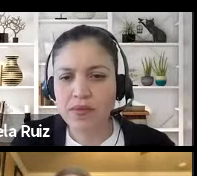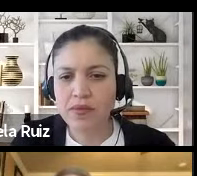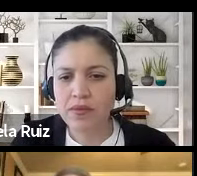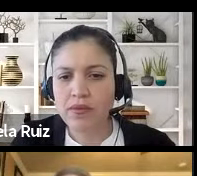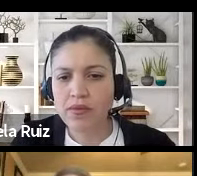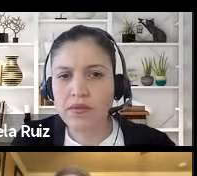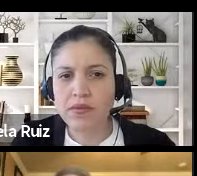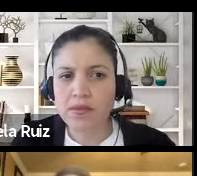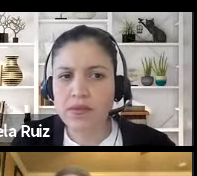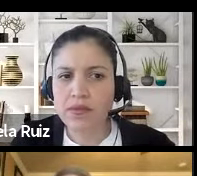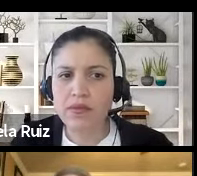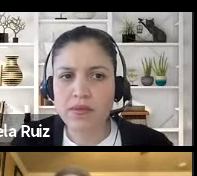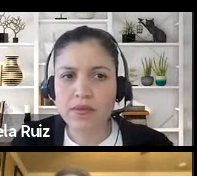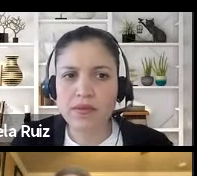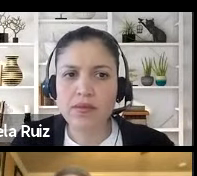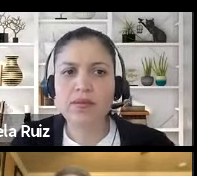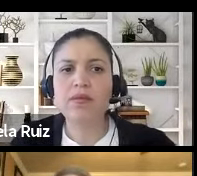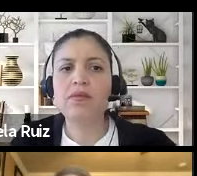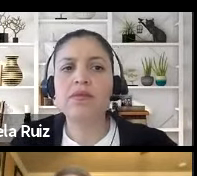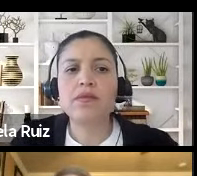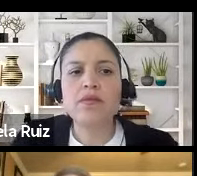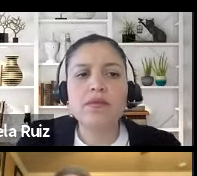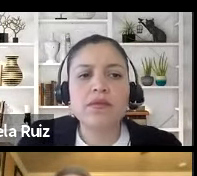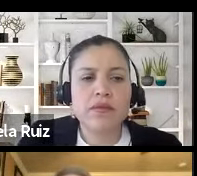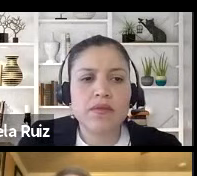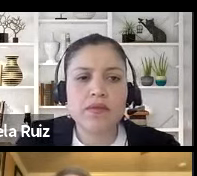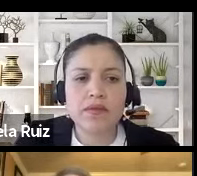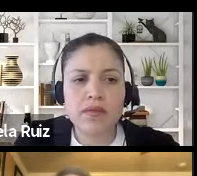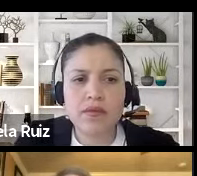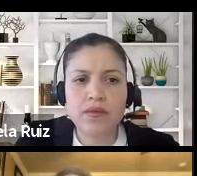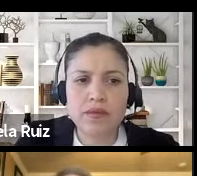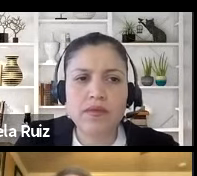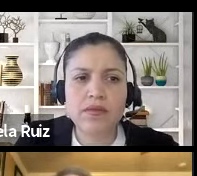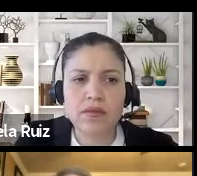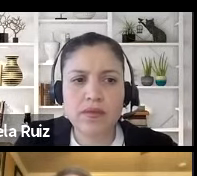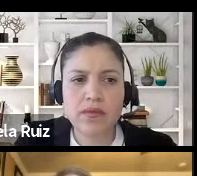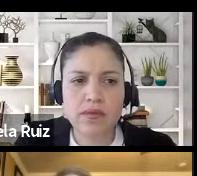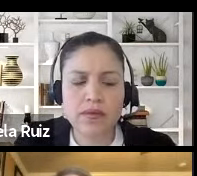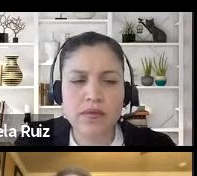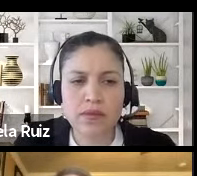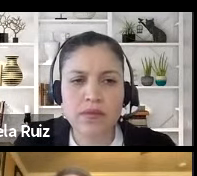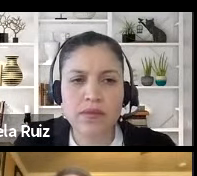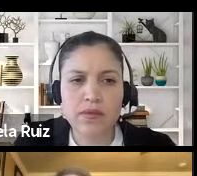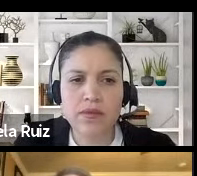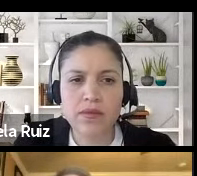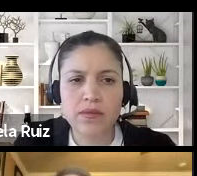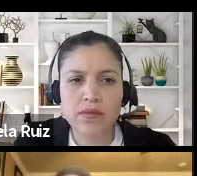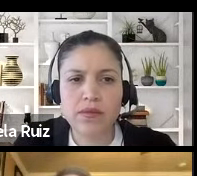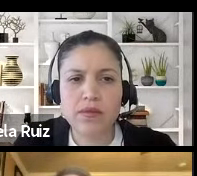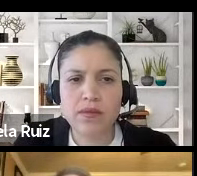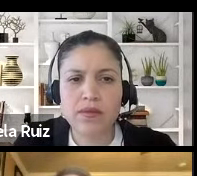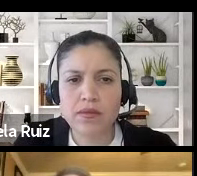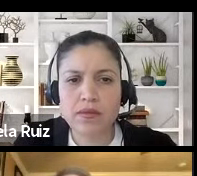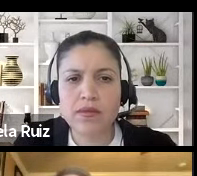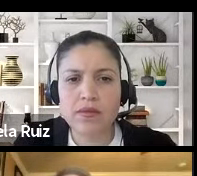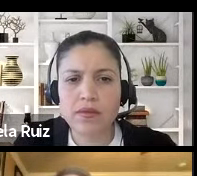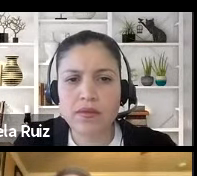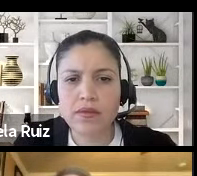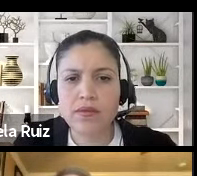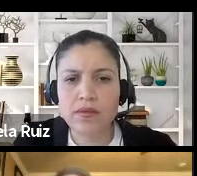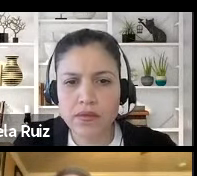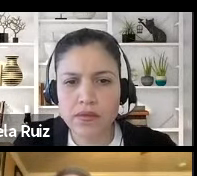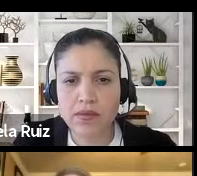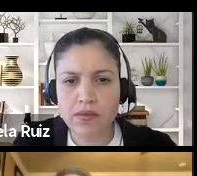respond afterward. Great, thank you, Denny. That's a great question, and we're just starting on this particular